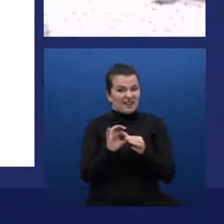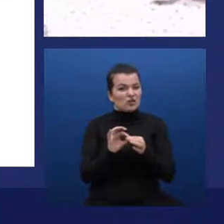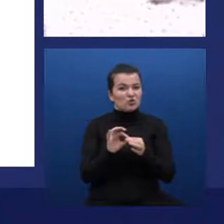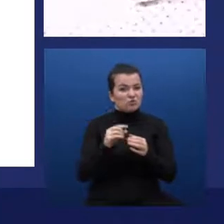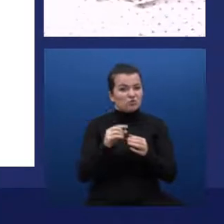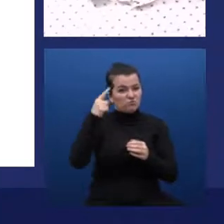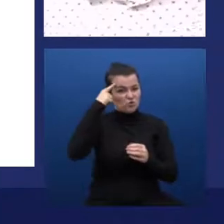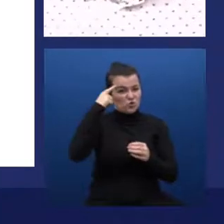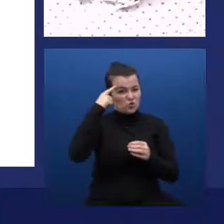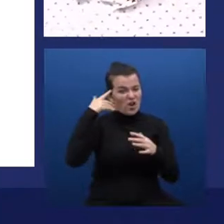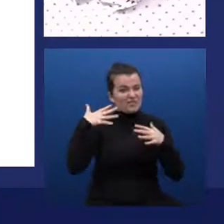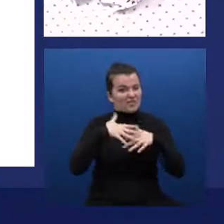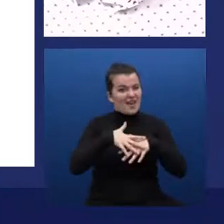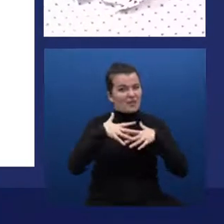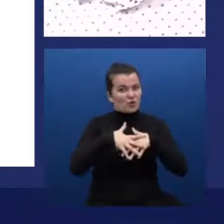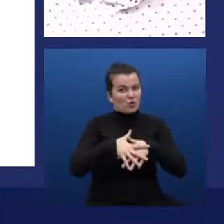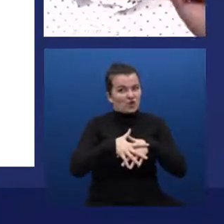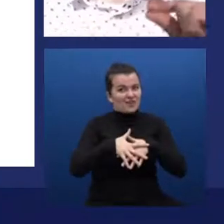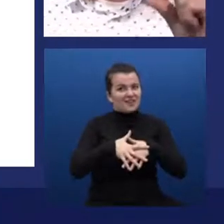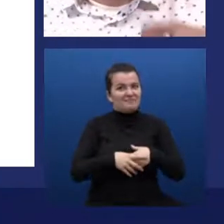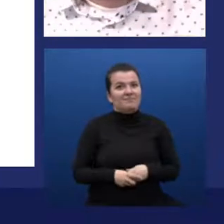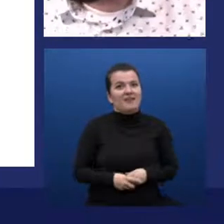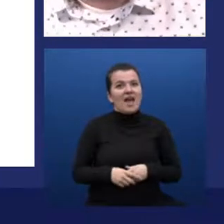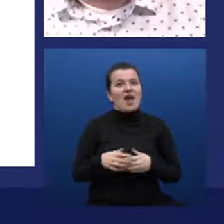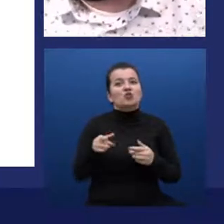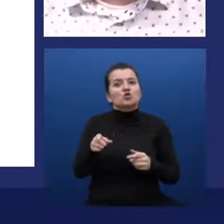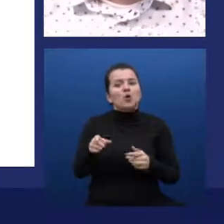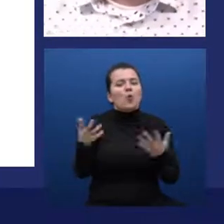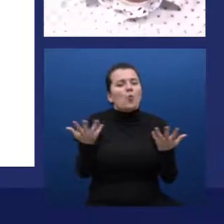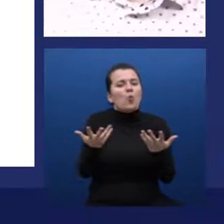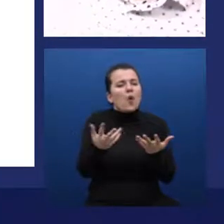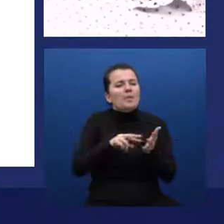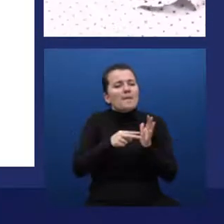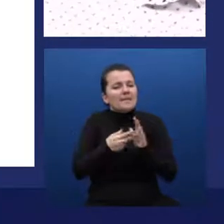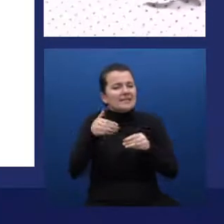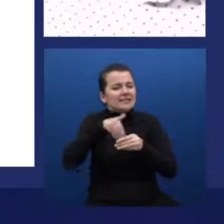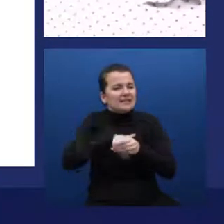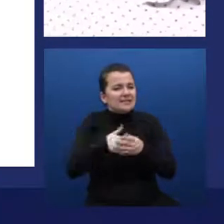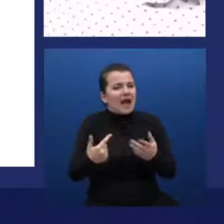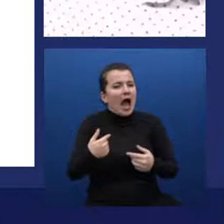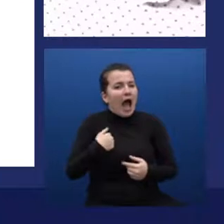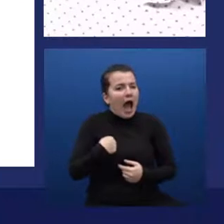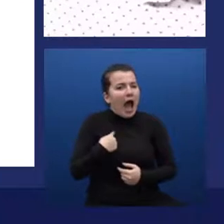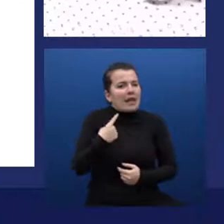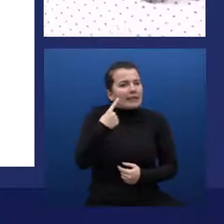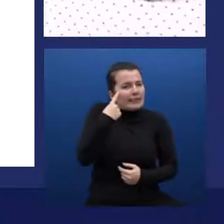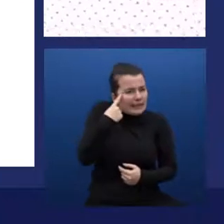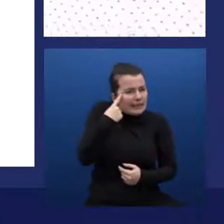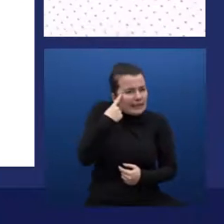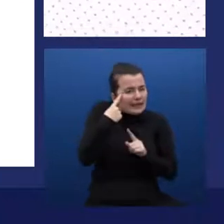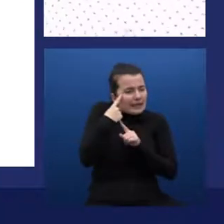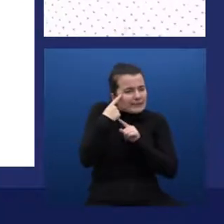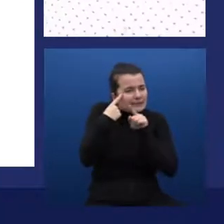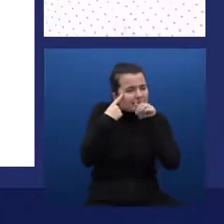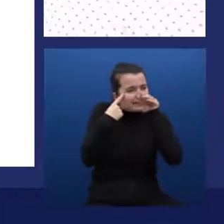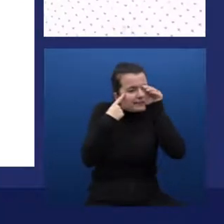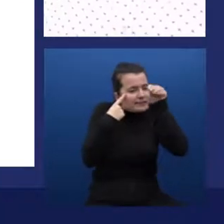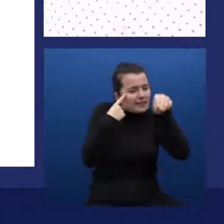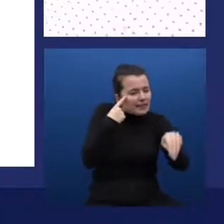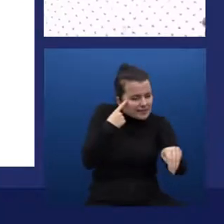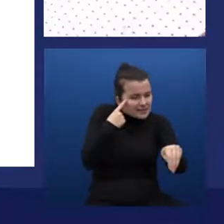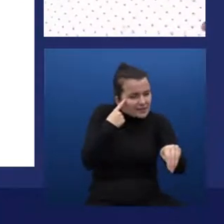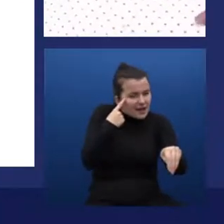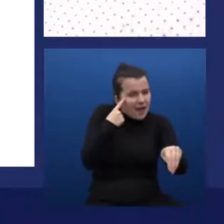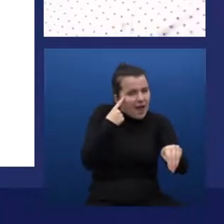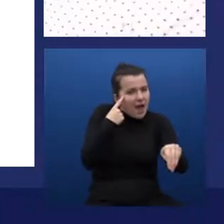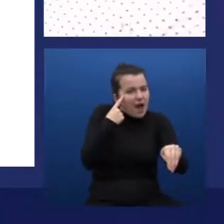confidence. I guess it can be that, but it's not actual statistics. So just be aware of that. Okay, so again, top, middle, bottom.